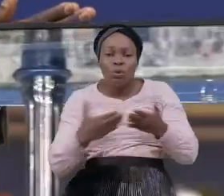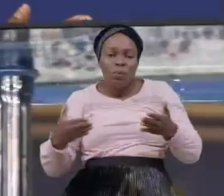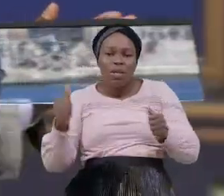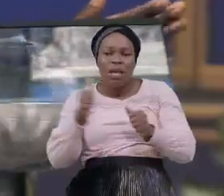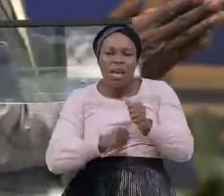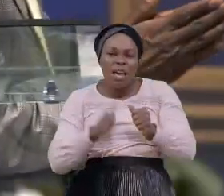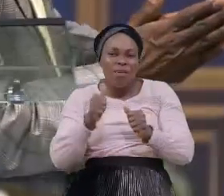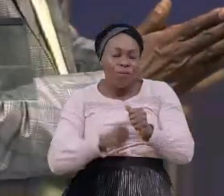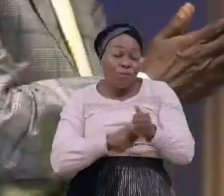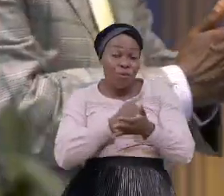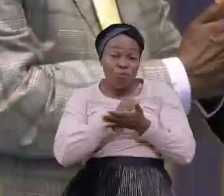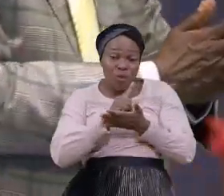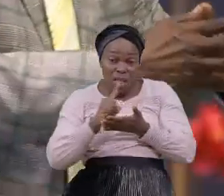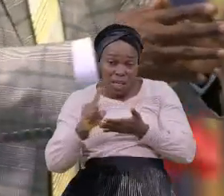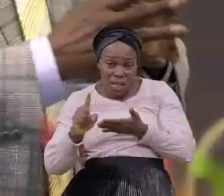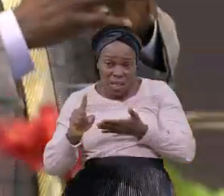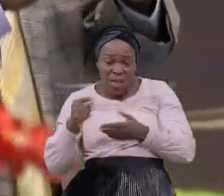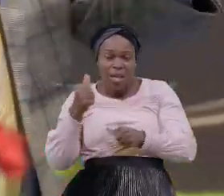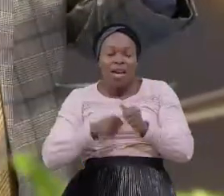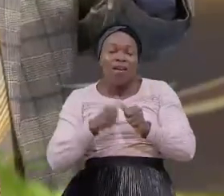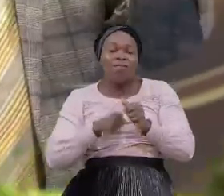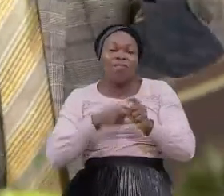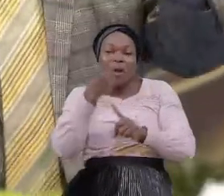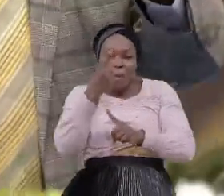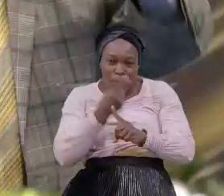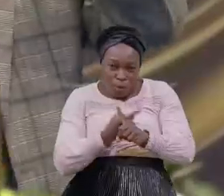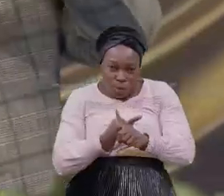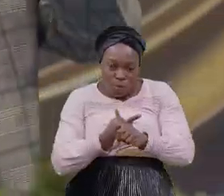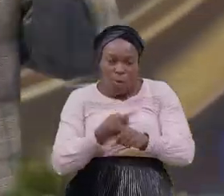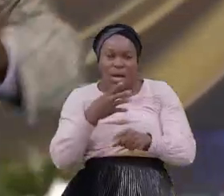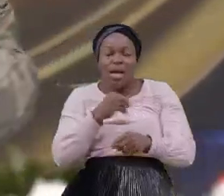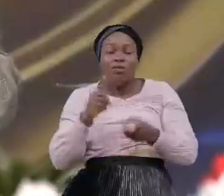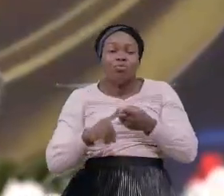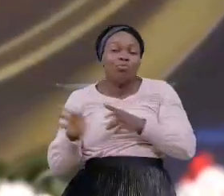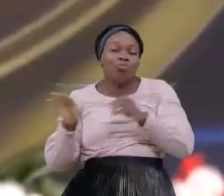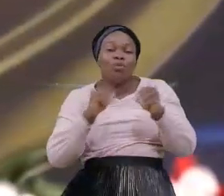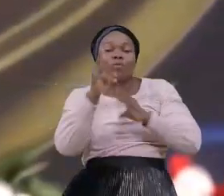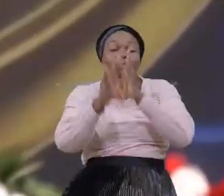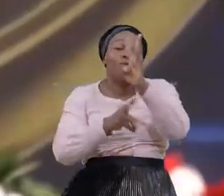do the previous week, to move the world forward.